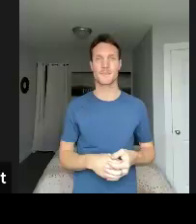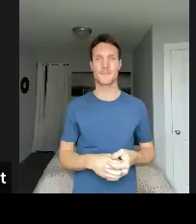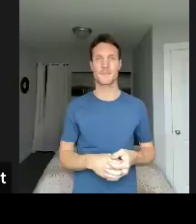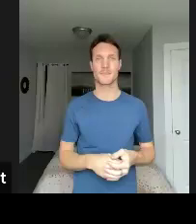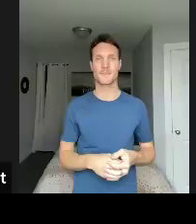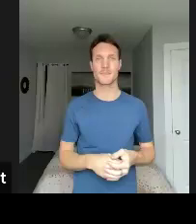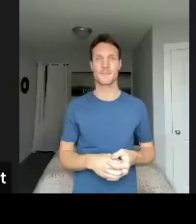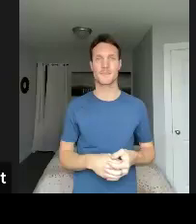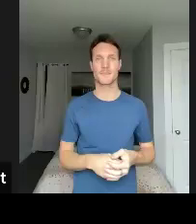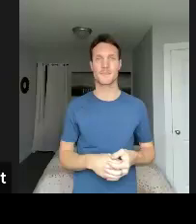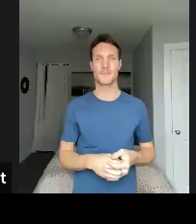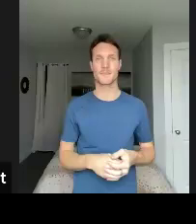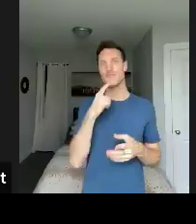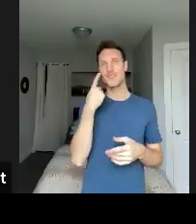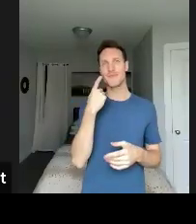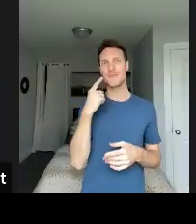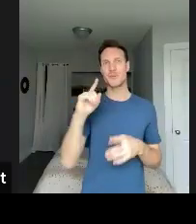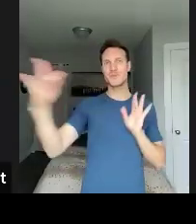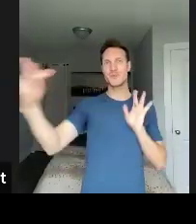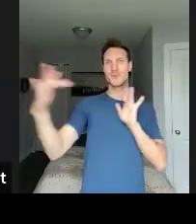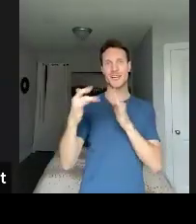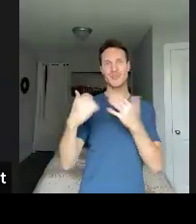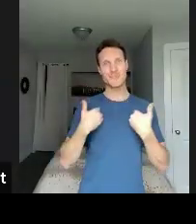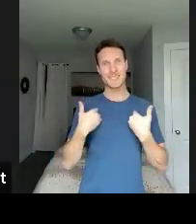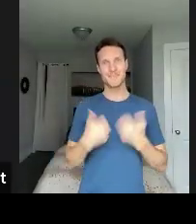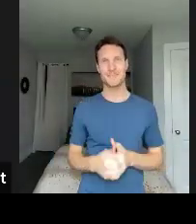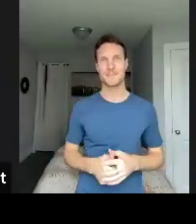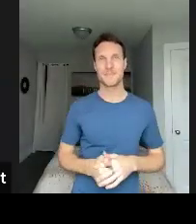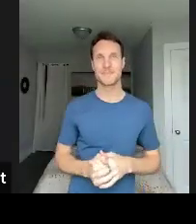to Lee. Thank you.